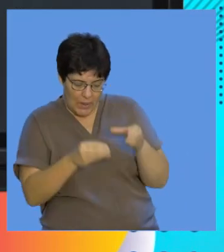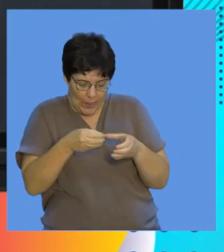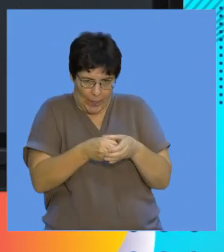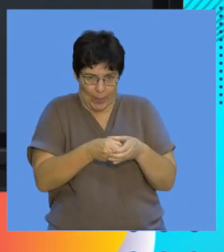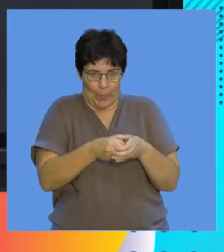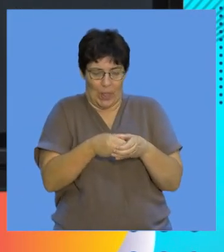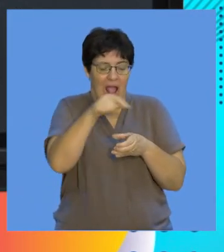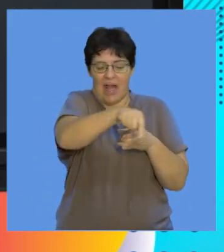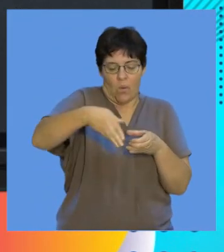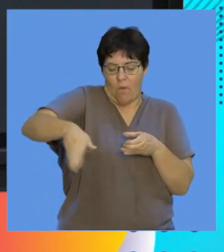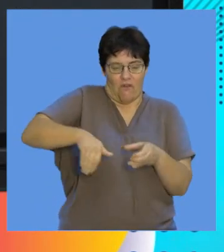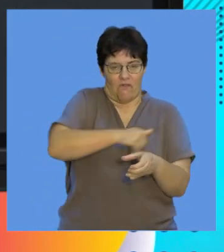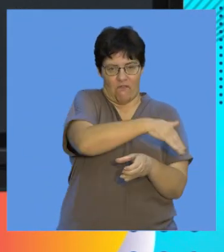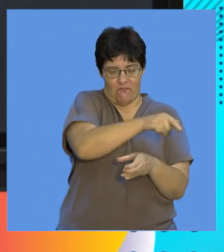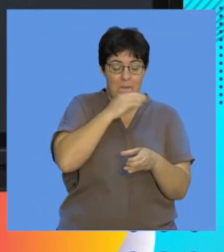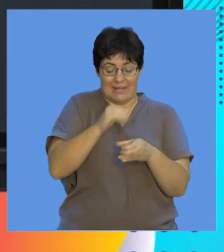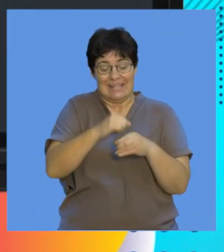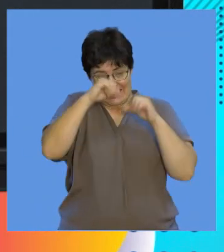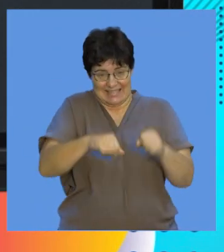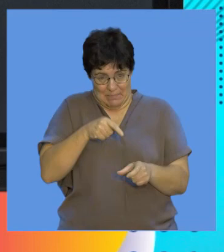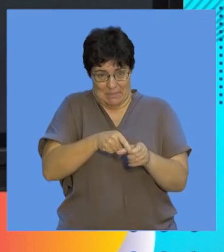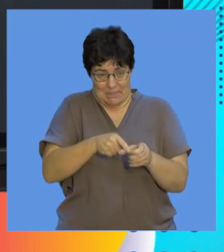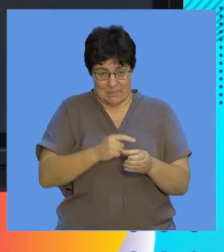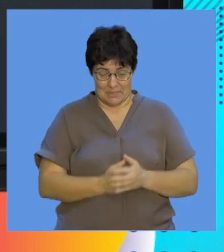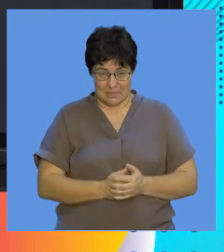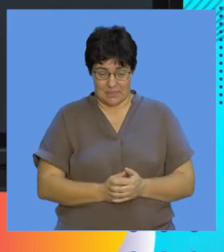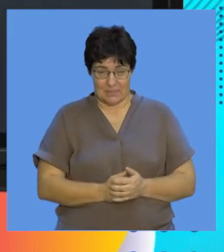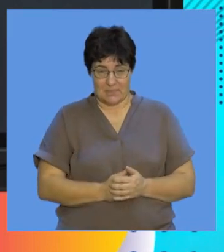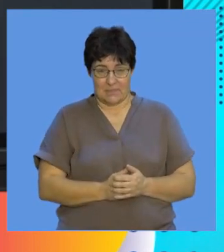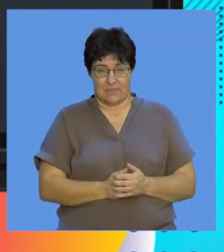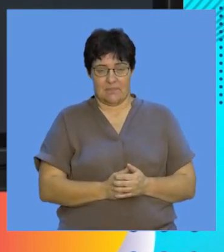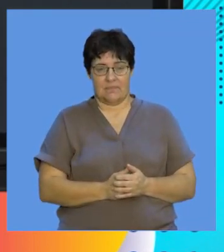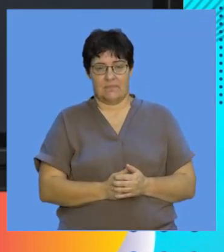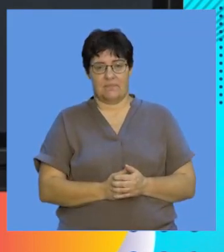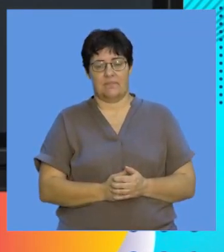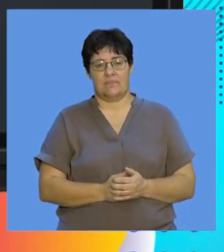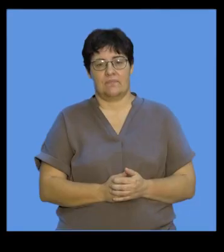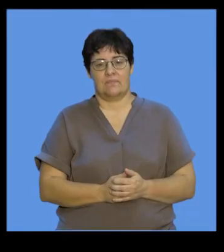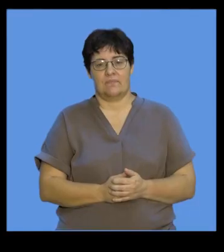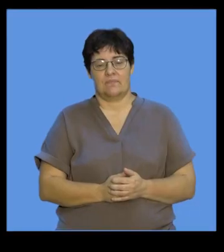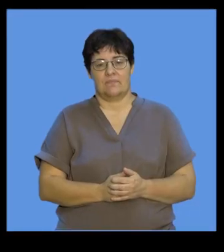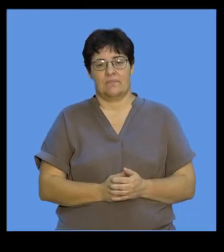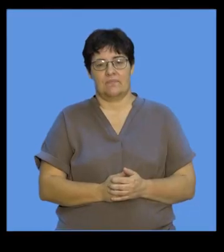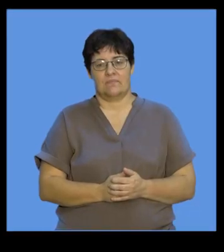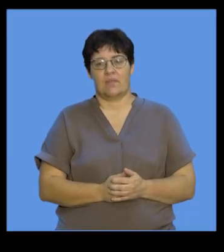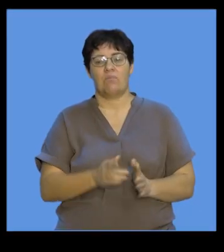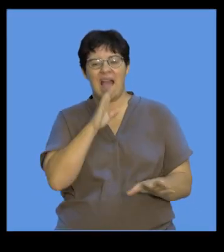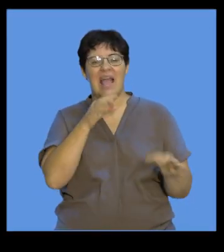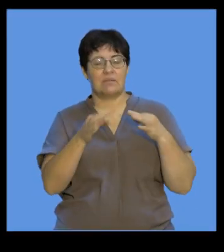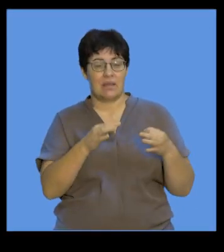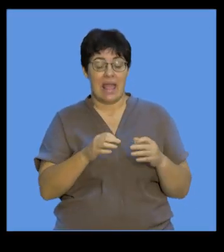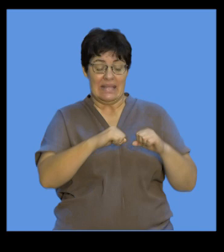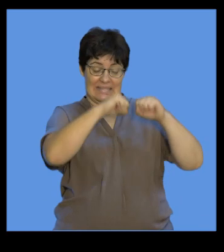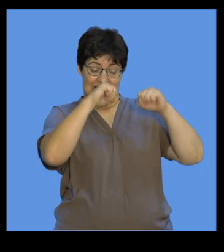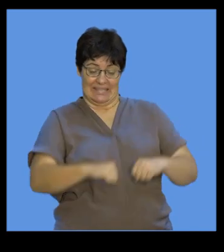little section. That's the system. Okay? So, let's define it nicely.